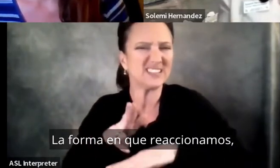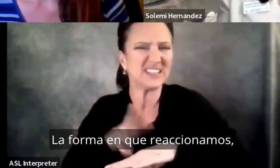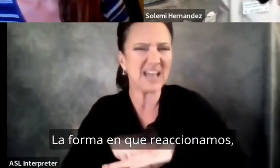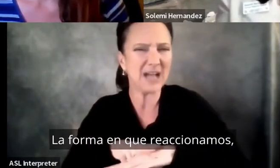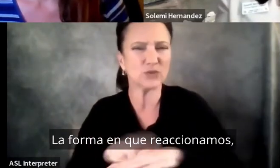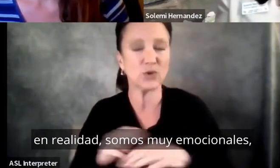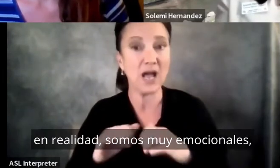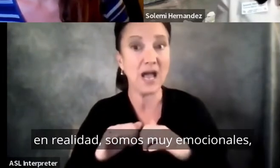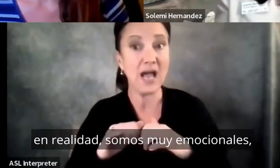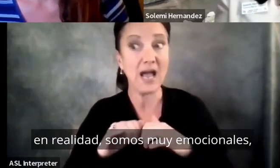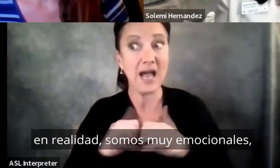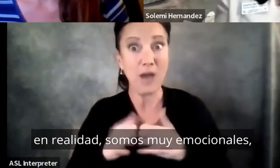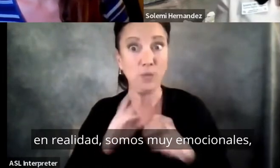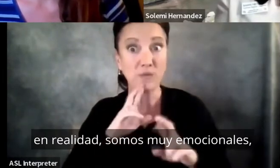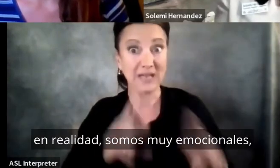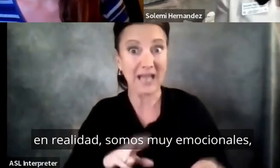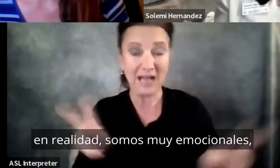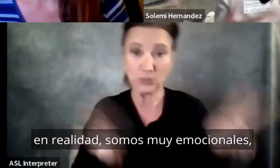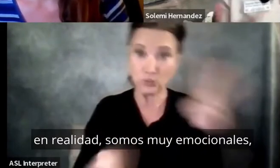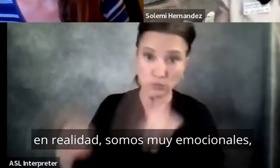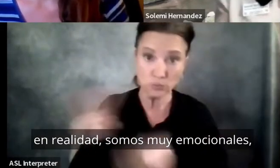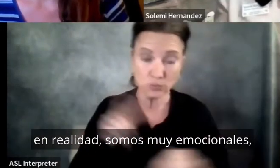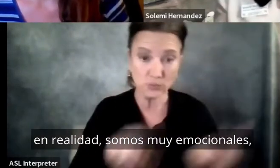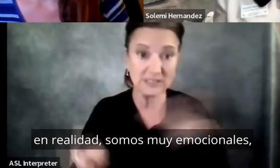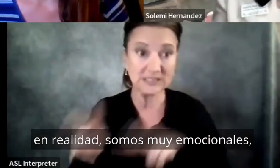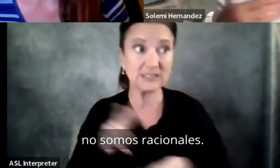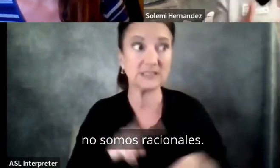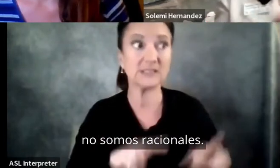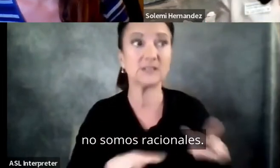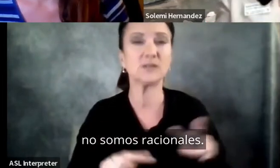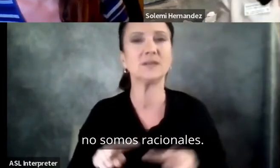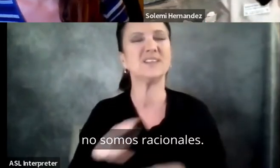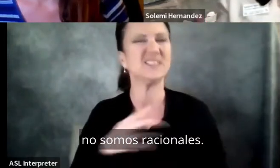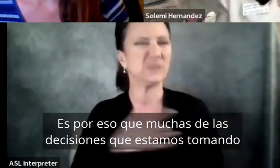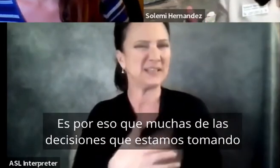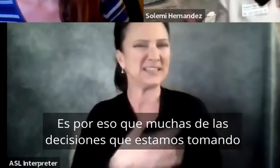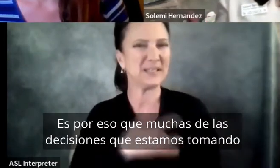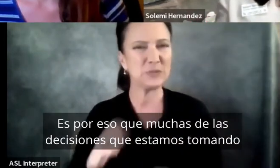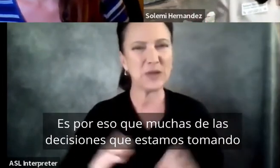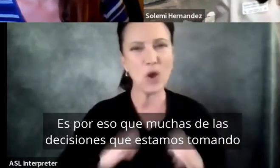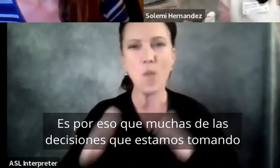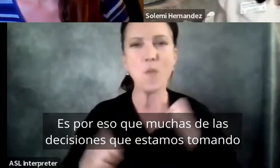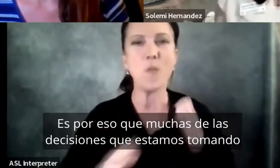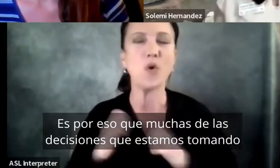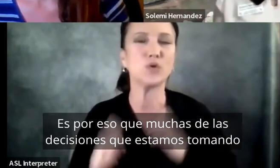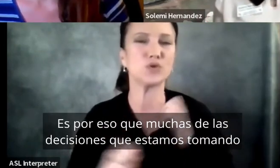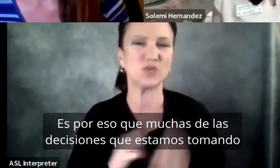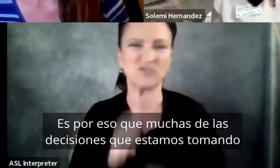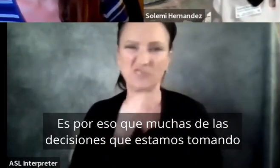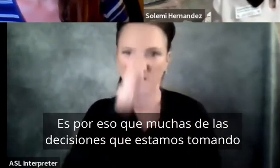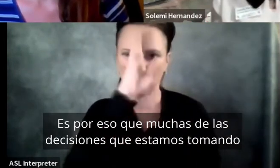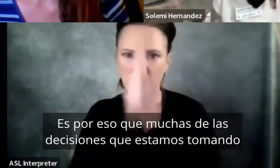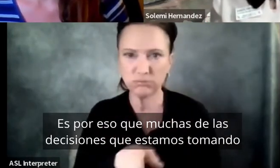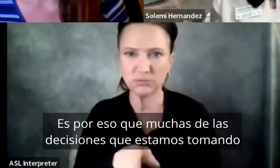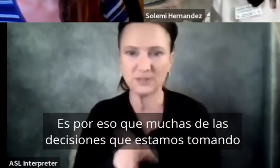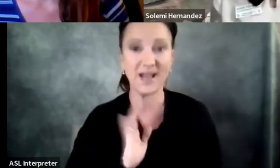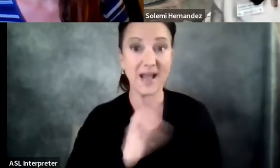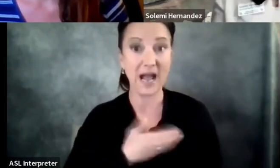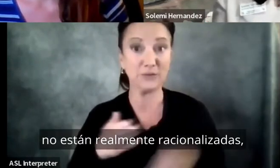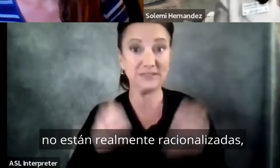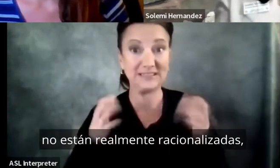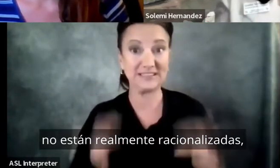we react, actually, we are very emotional. We are not rational. So that's why many of the decisions we're